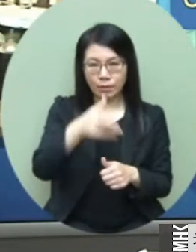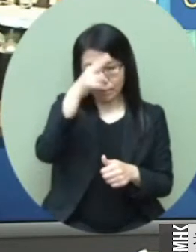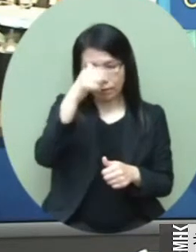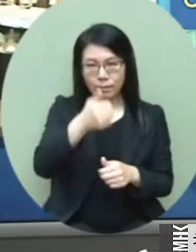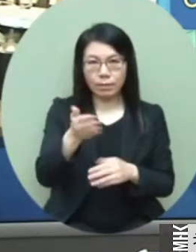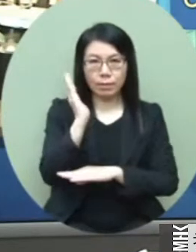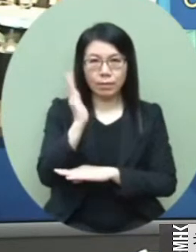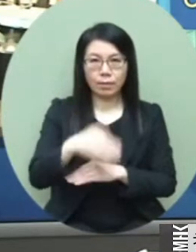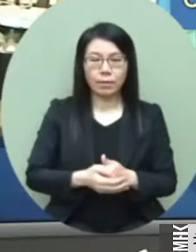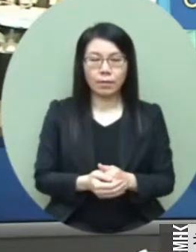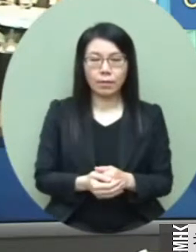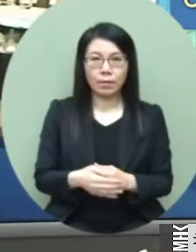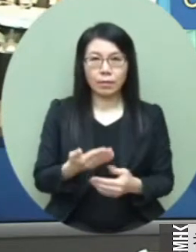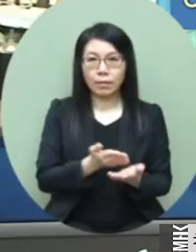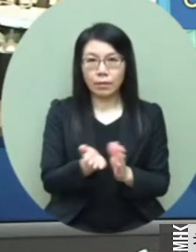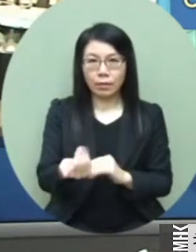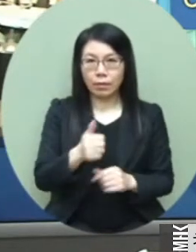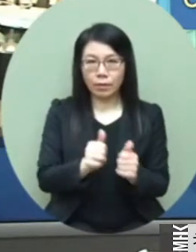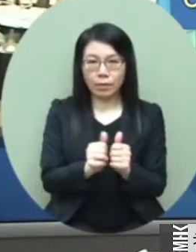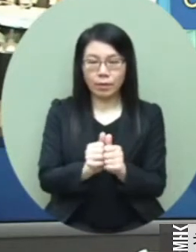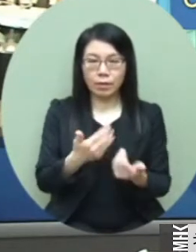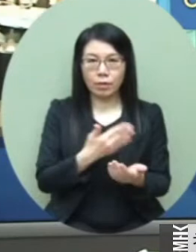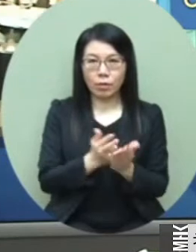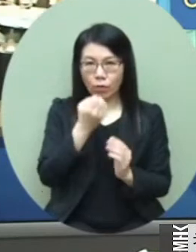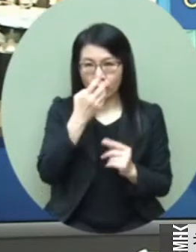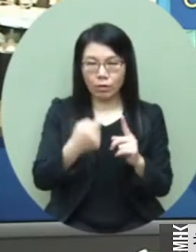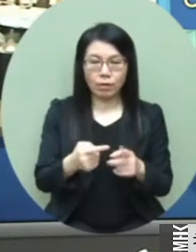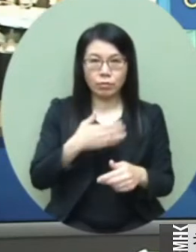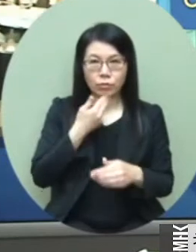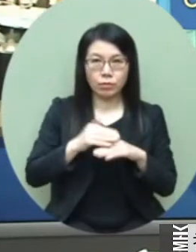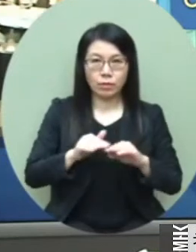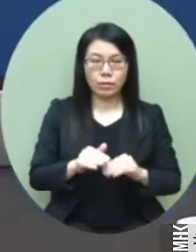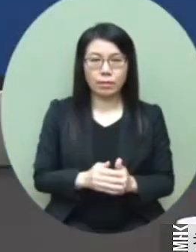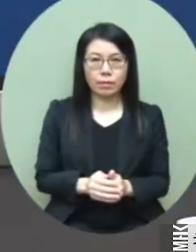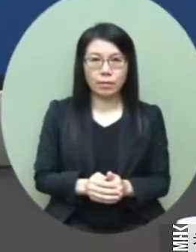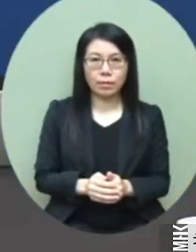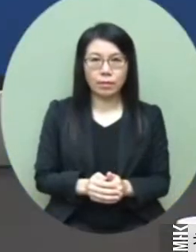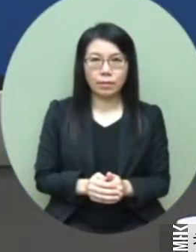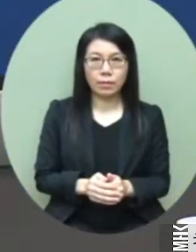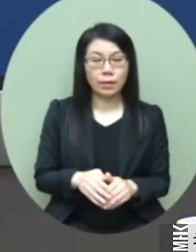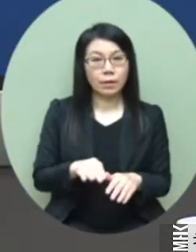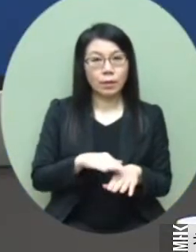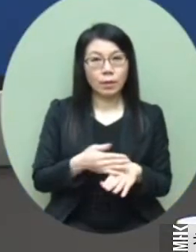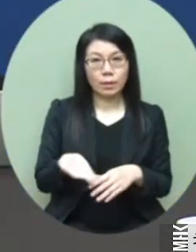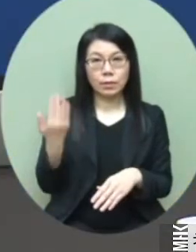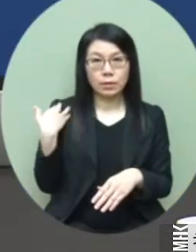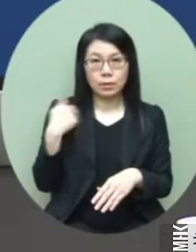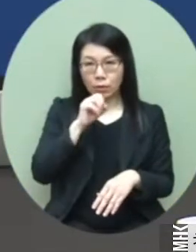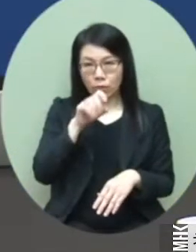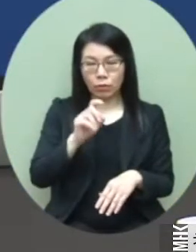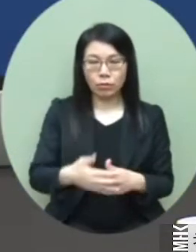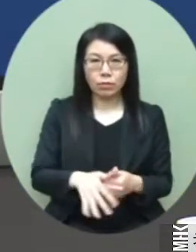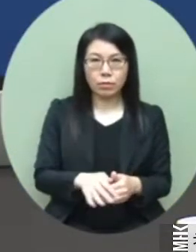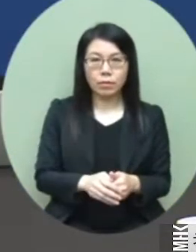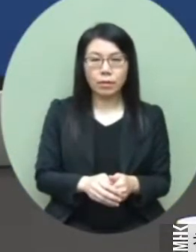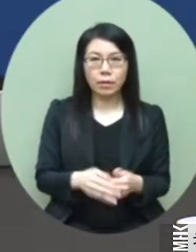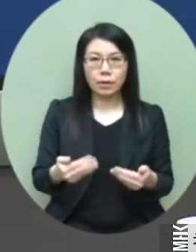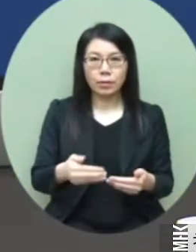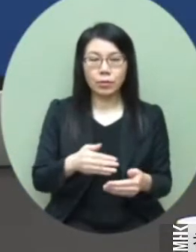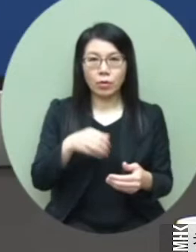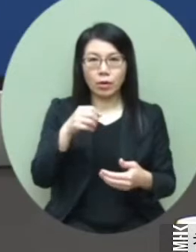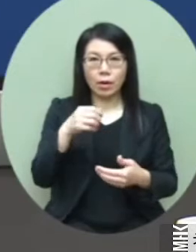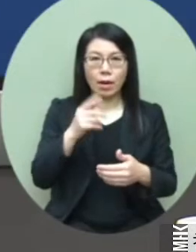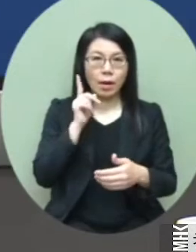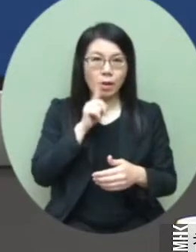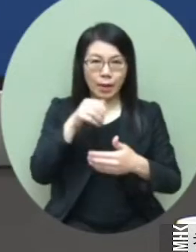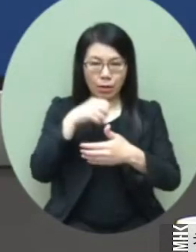social distancing measures and also wear your masks. The CE. Good morning, everyone. As